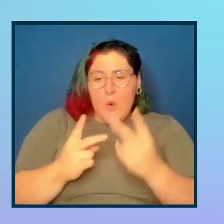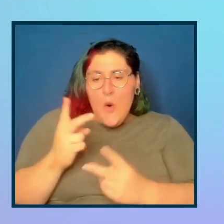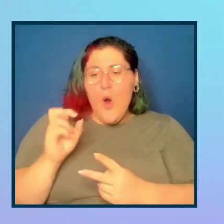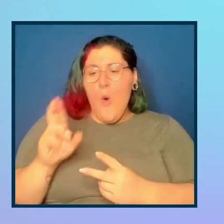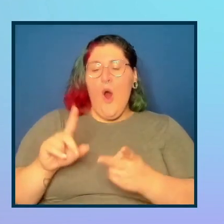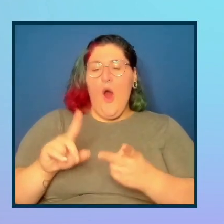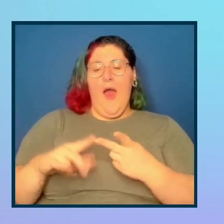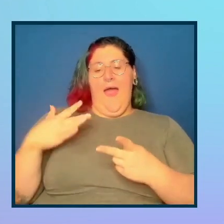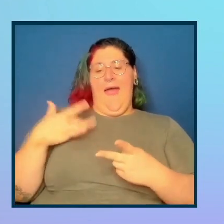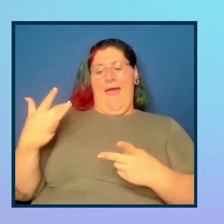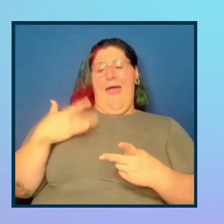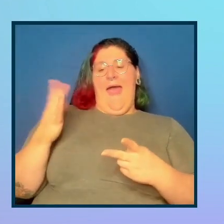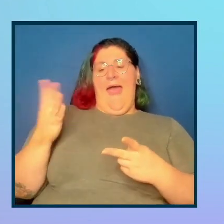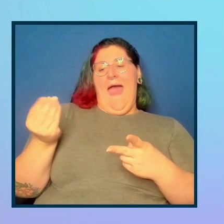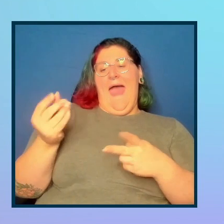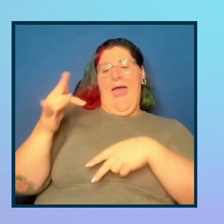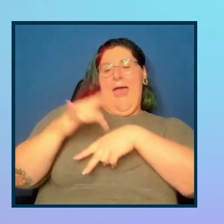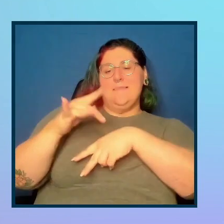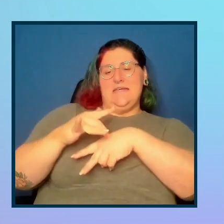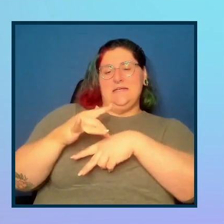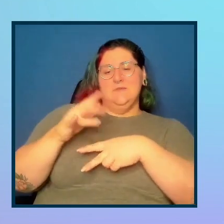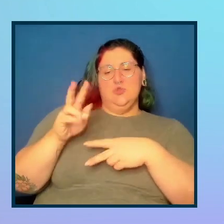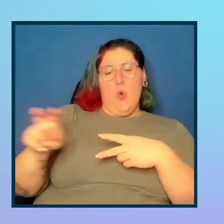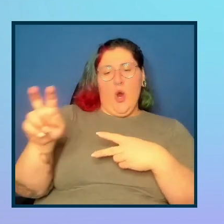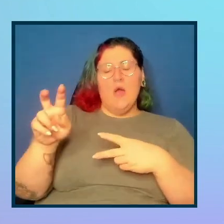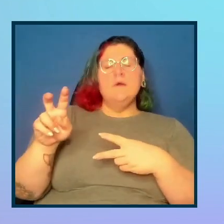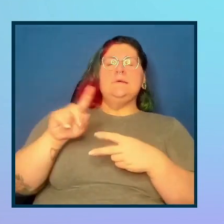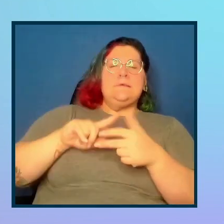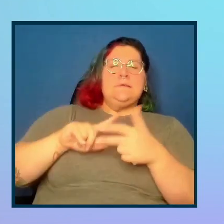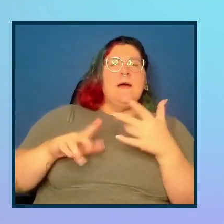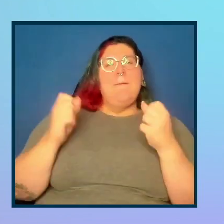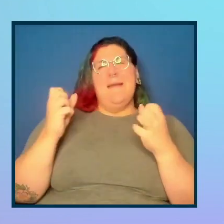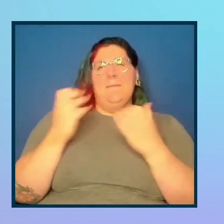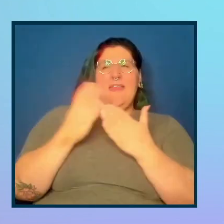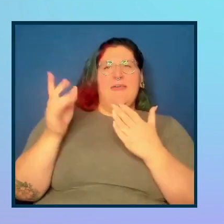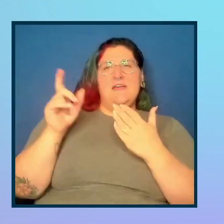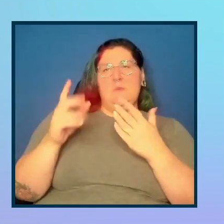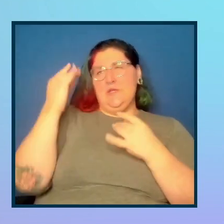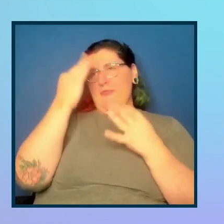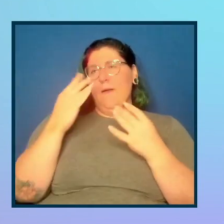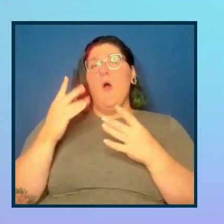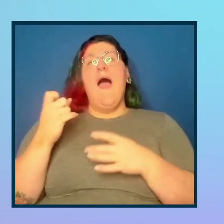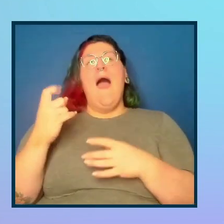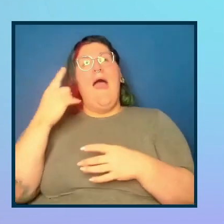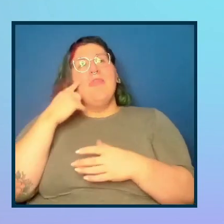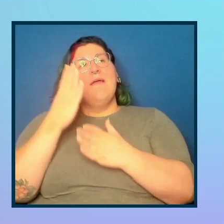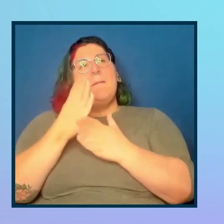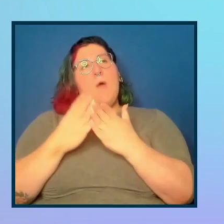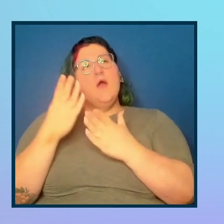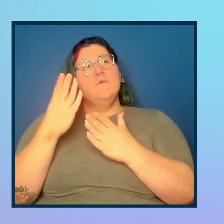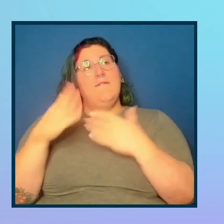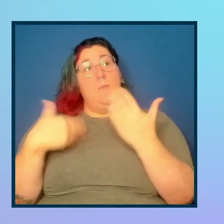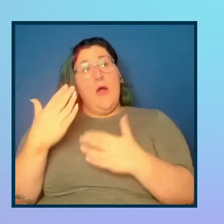We have so many considerations to think about. And I think part of this also goes into what museums